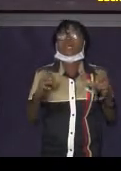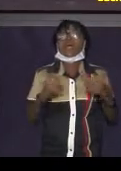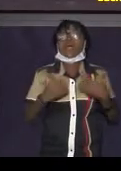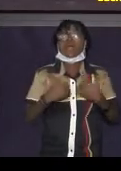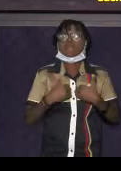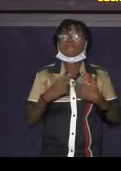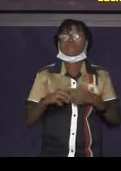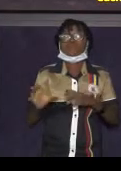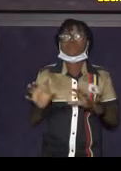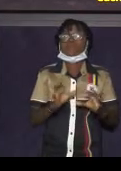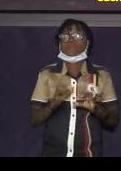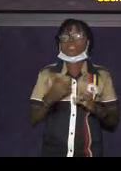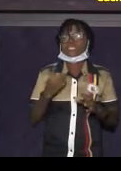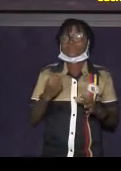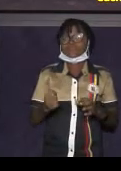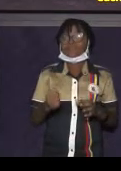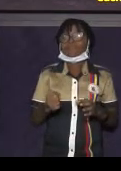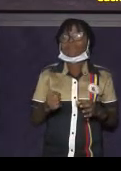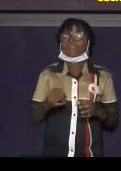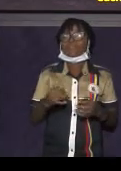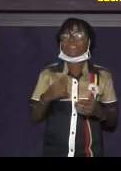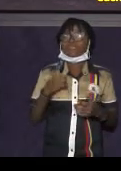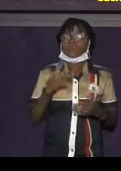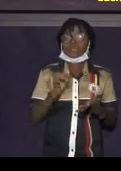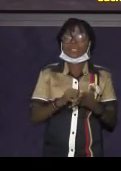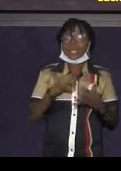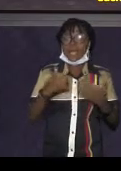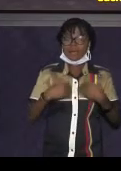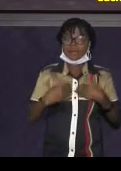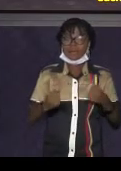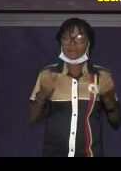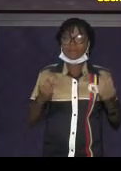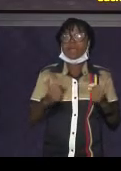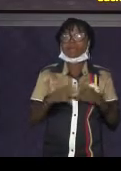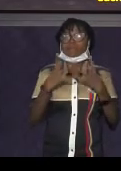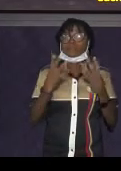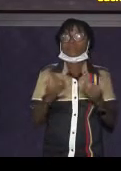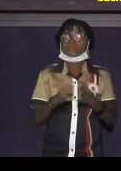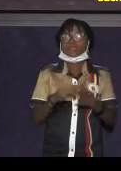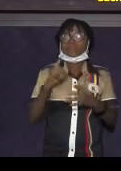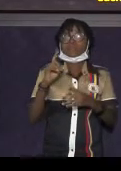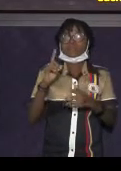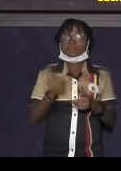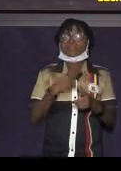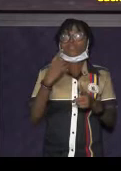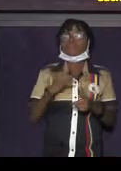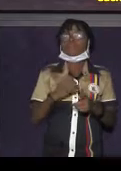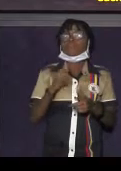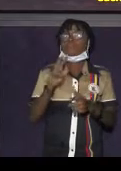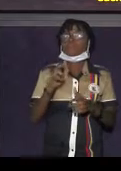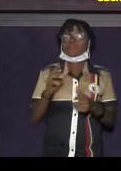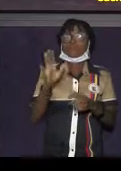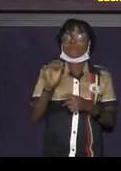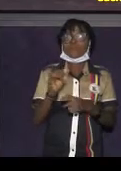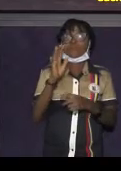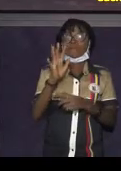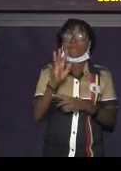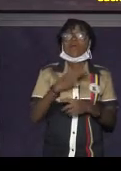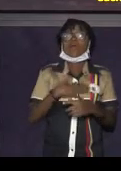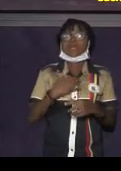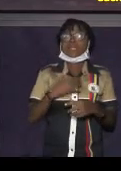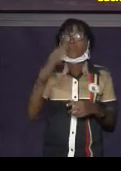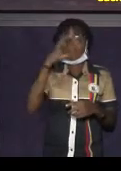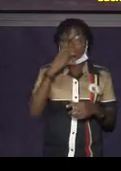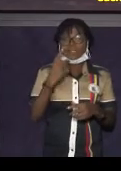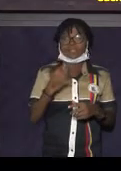to do the exponentiation, the one that has the power. I will solve that first. I will not multiply 2 by 5 then now find the